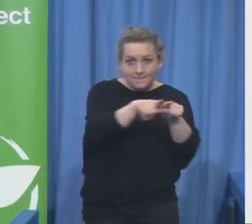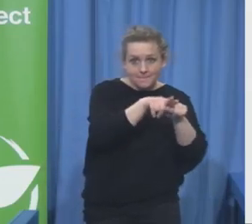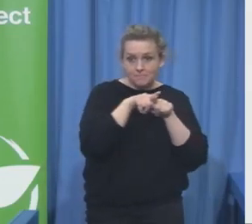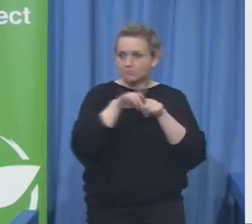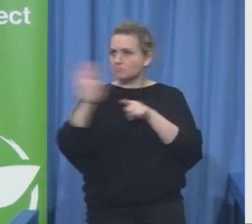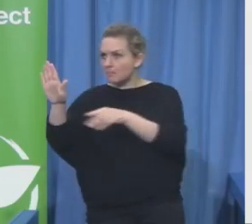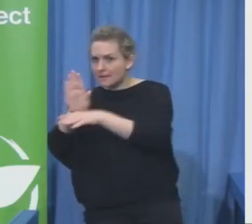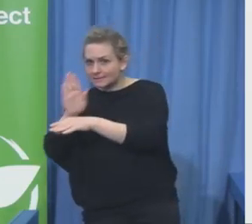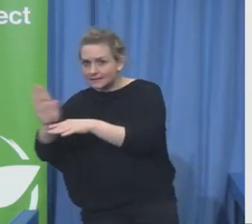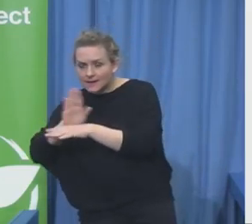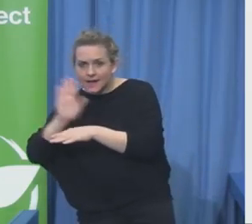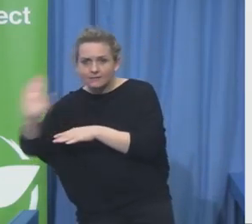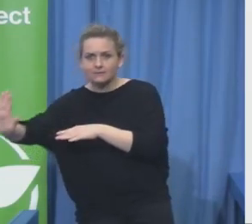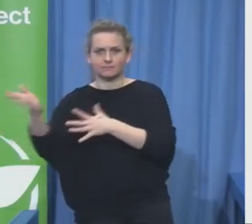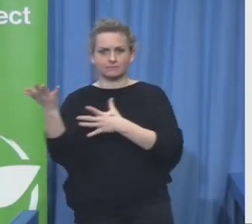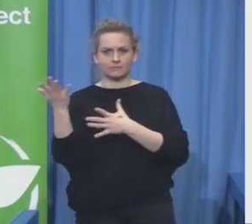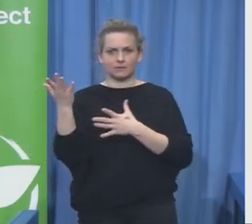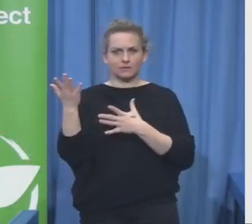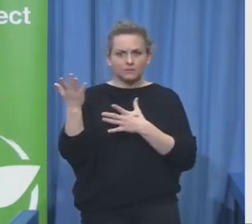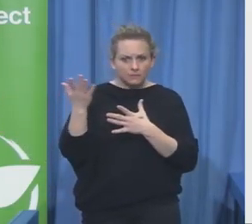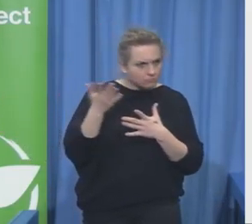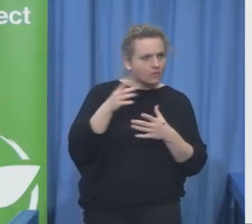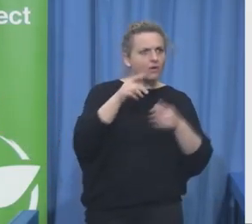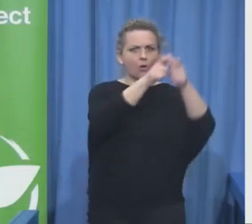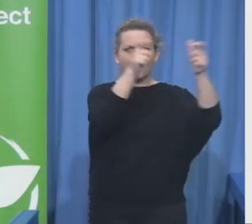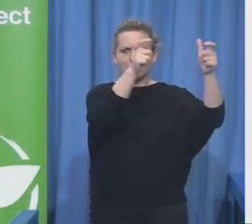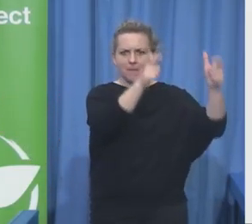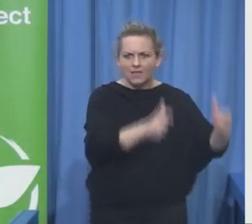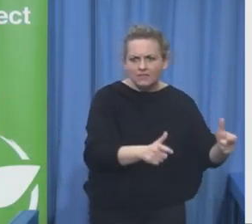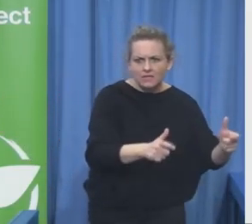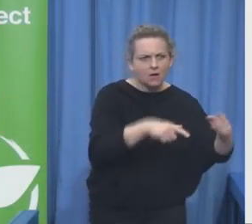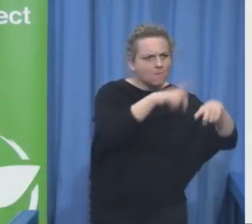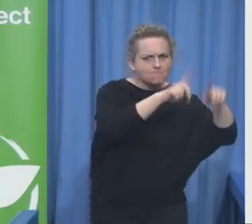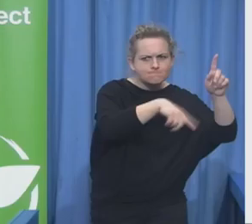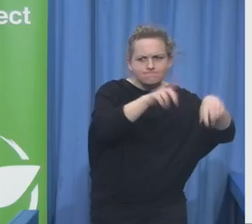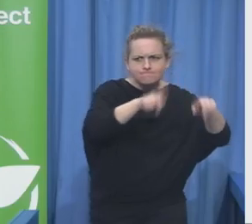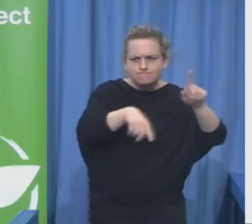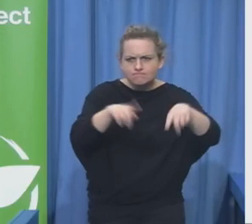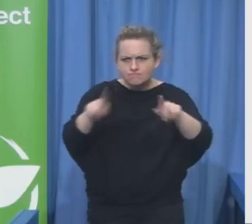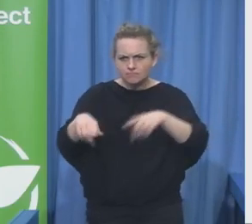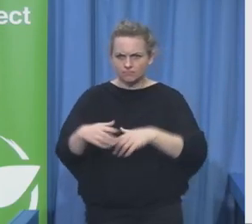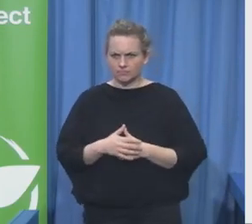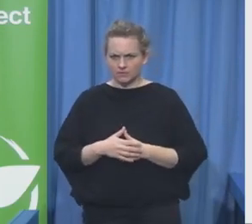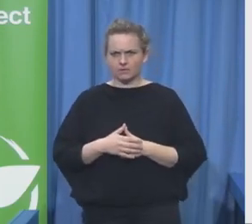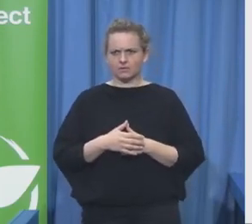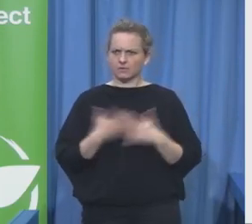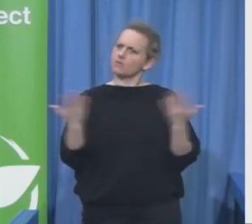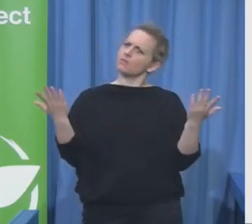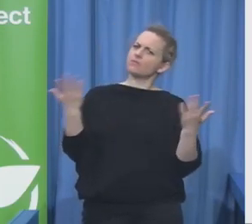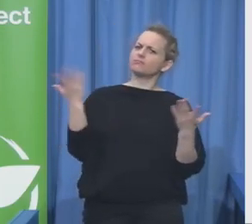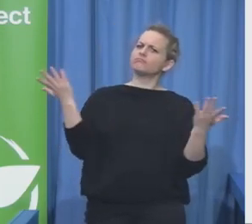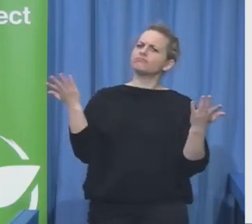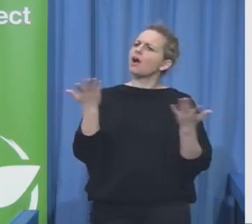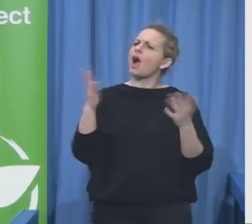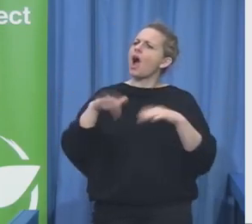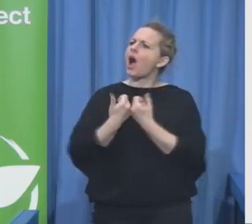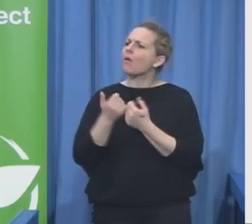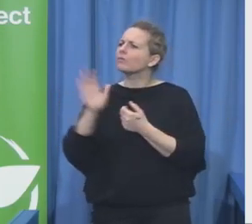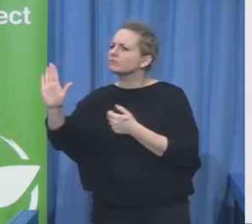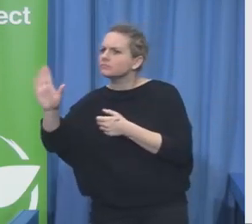interesting question when someone says, well, what's the best practice for this or for that? Having said that, there are